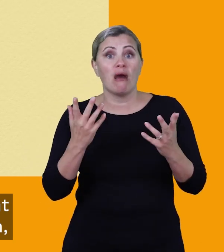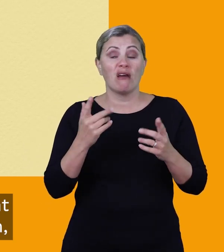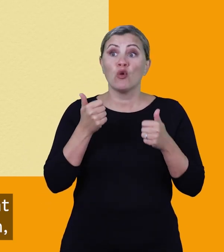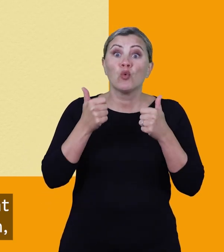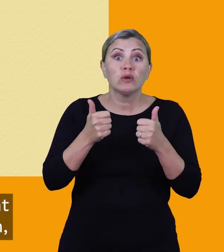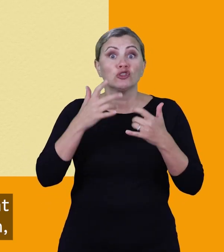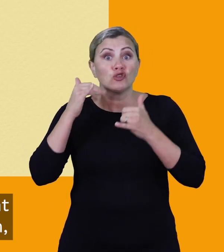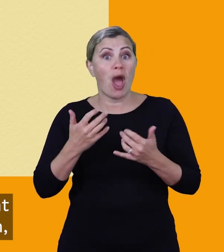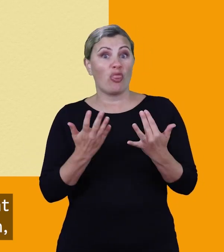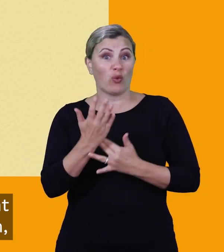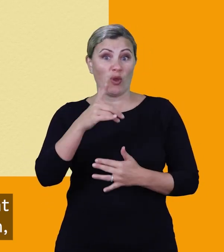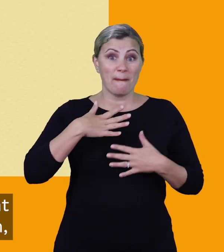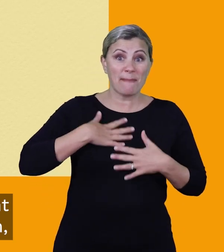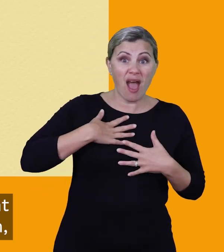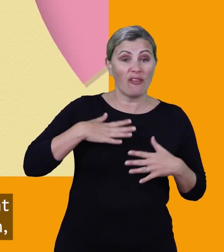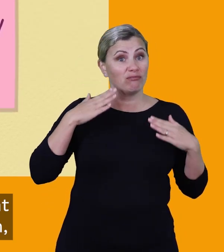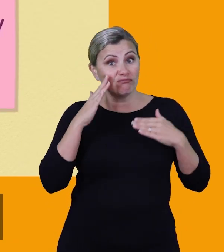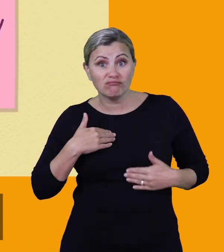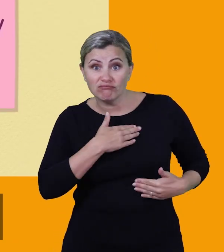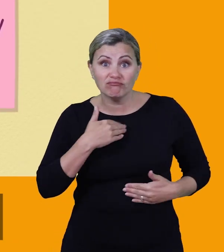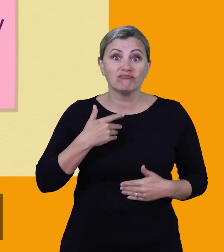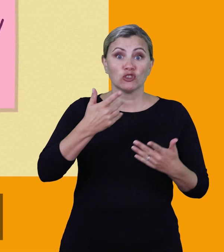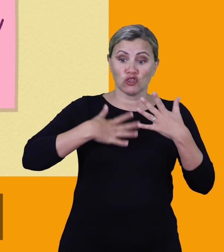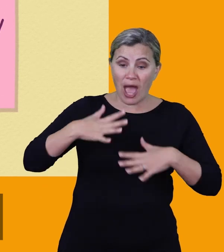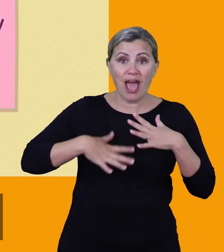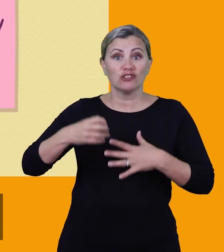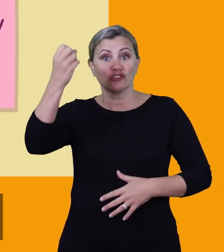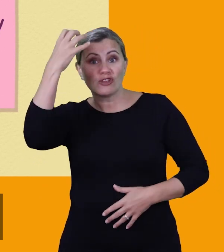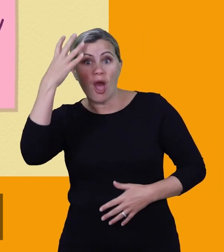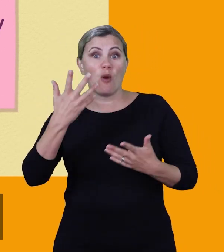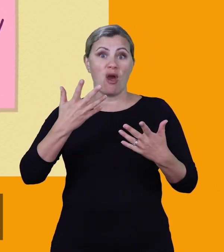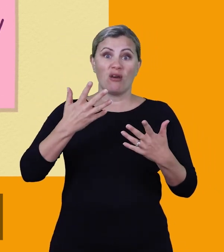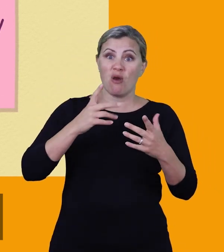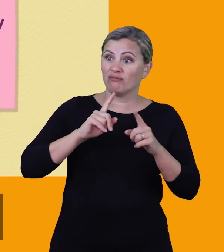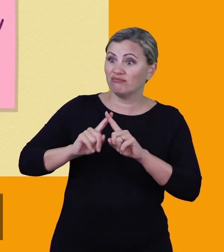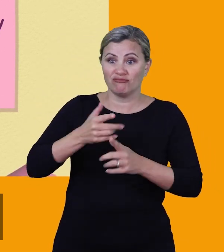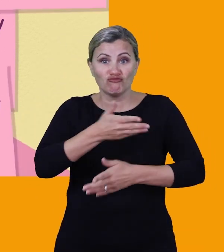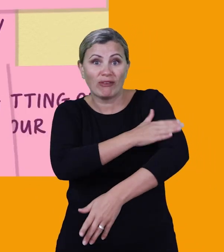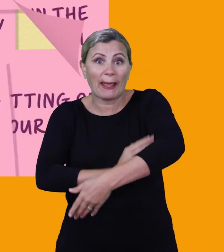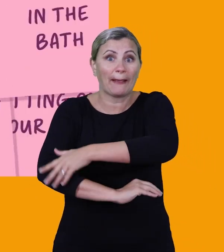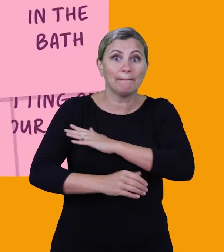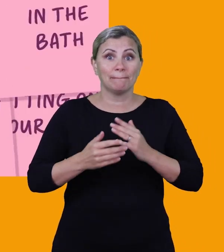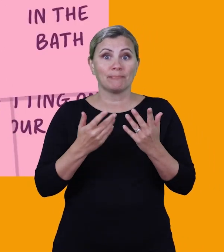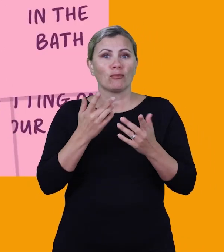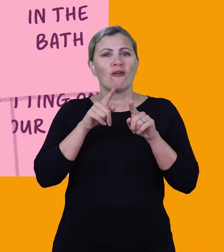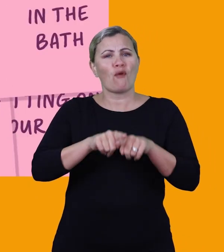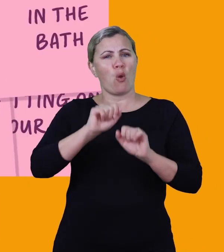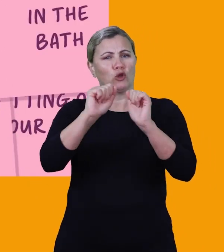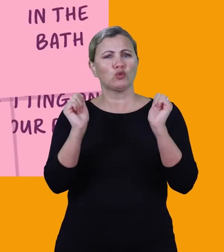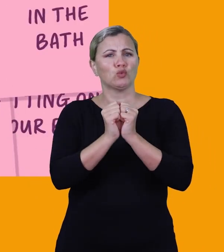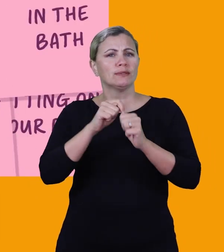time to check might be when you're in the bath or shower, using body lotion, or getting dressed. It's about finding a time